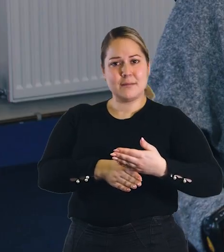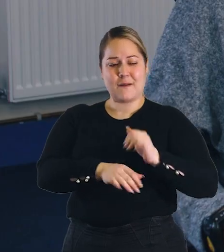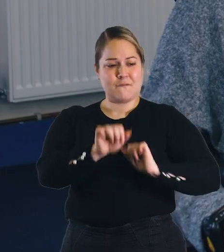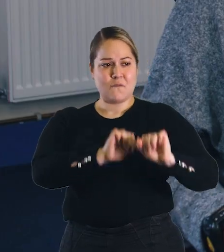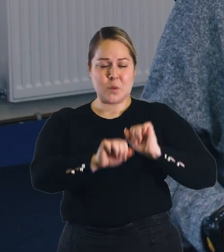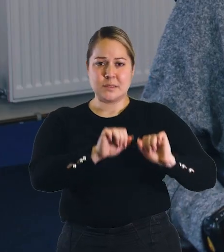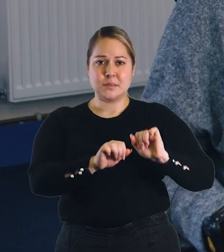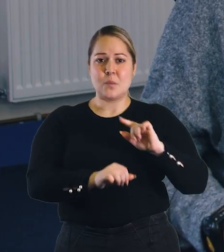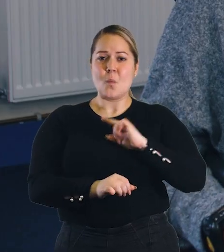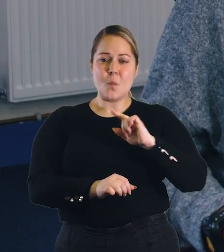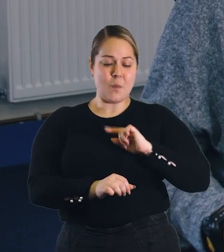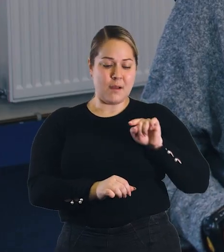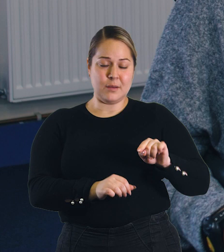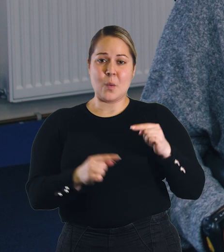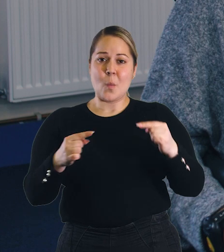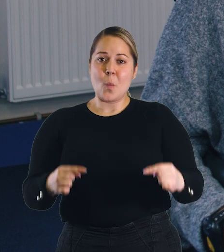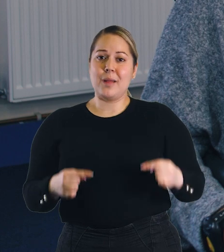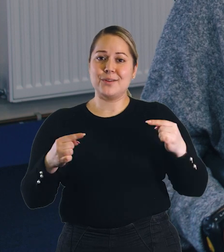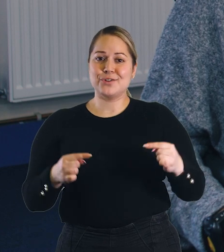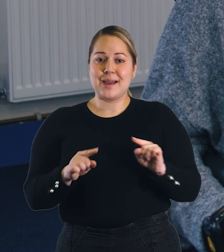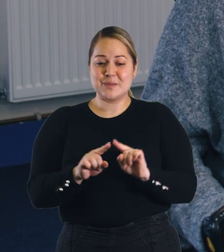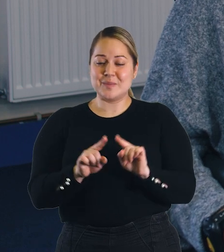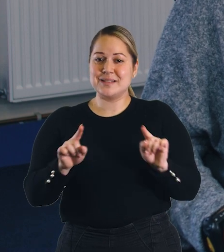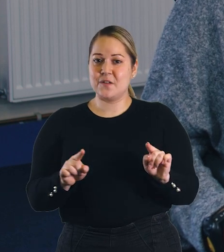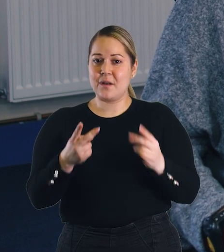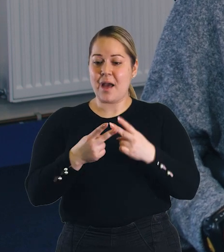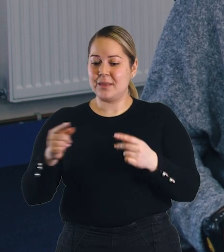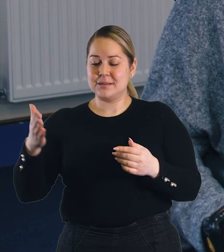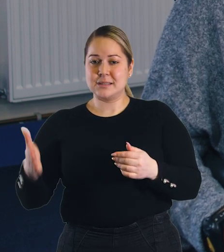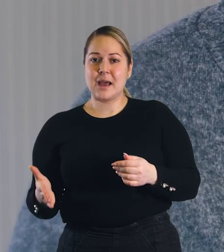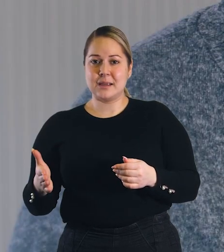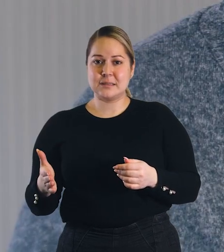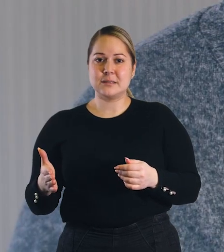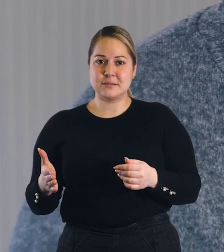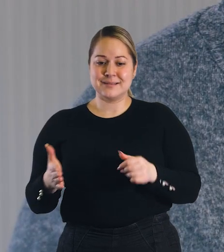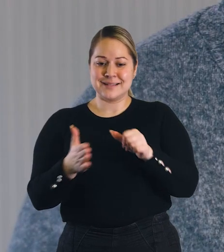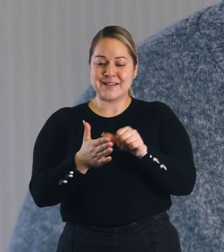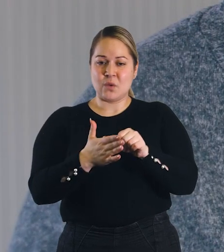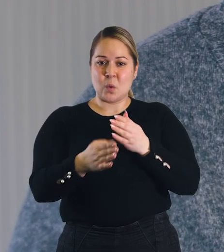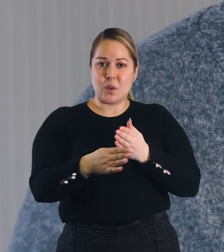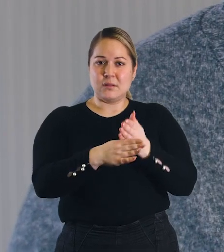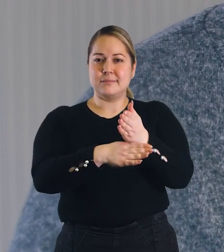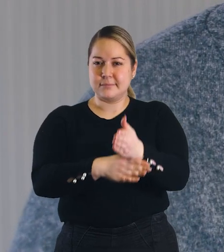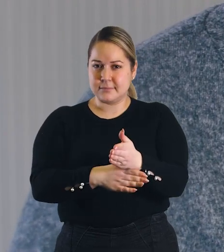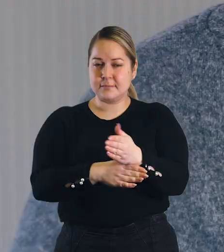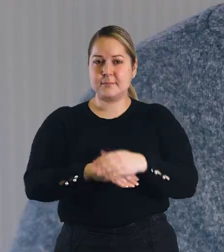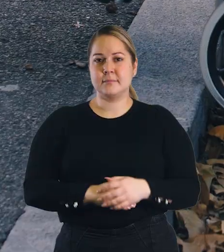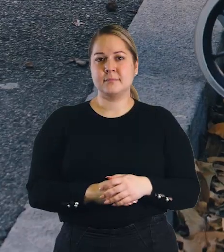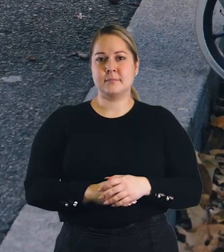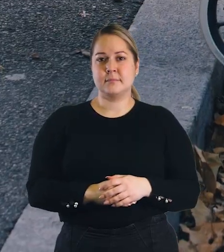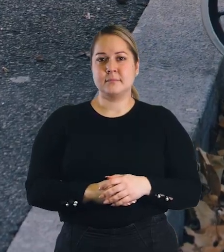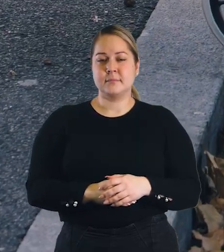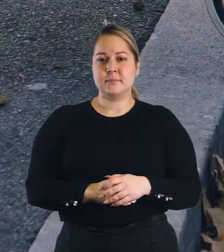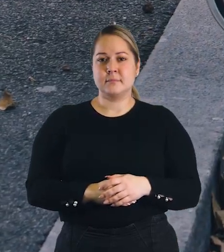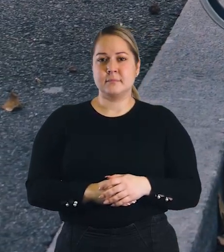because one side of the wheelchair will be on the pavement where the other one is not. So